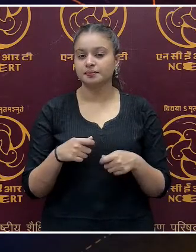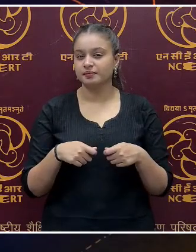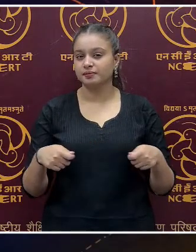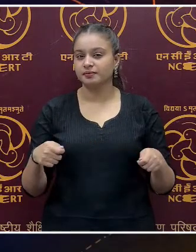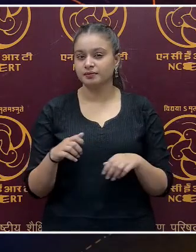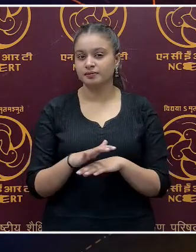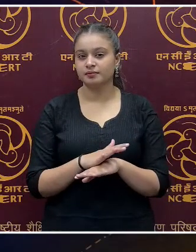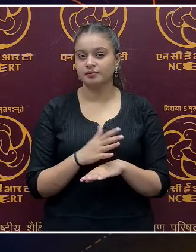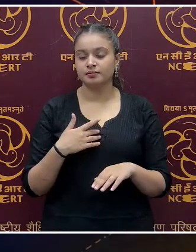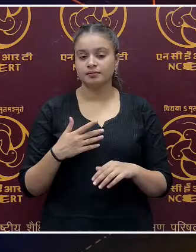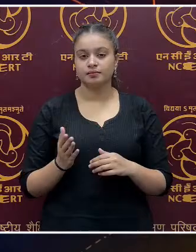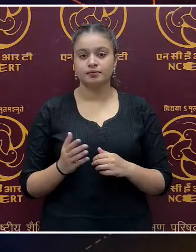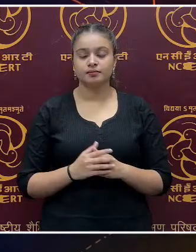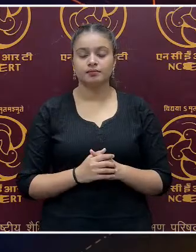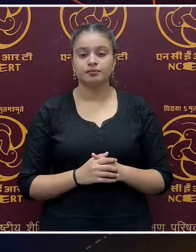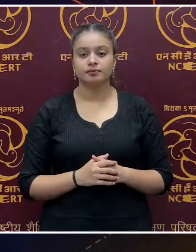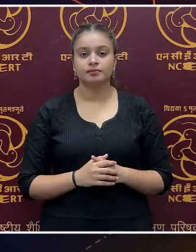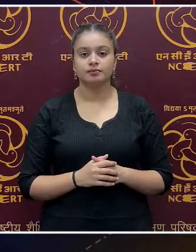loading.